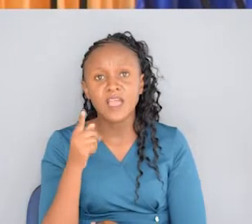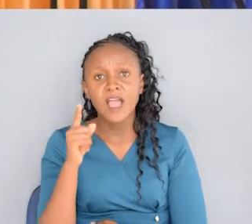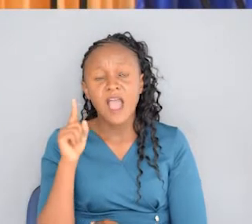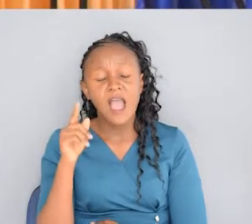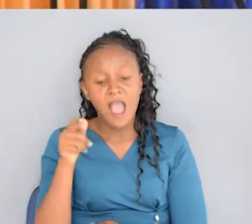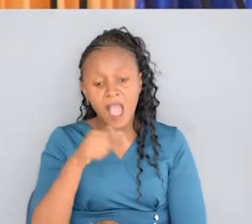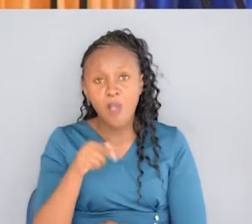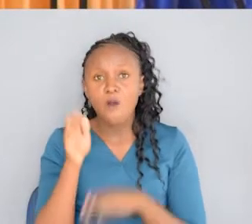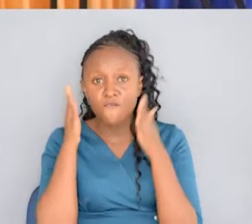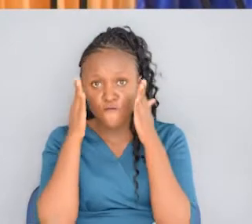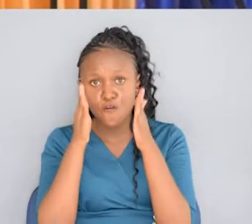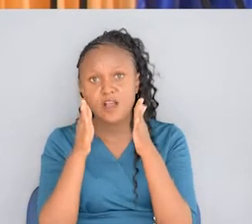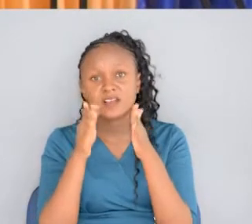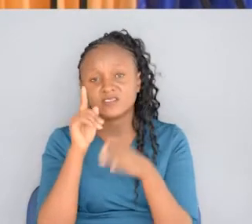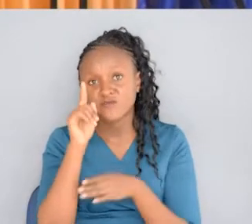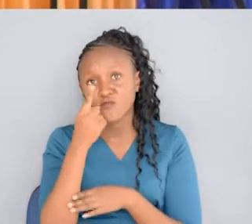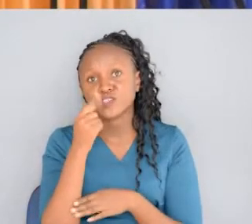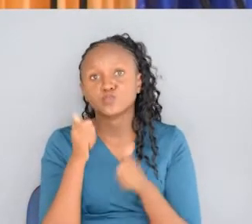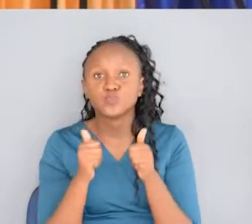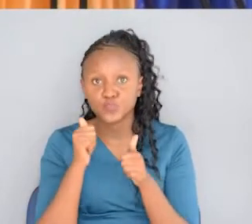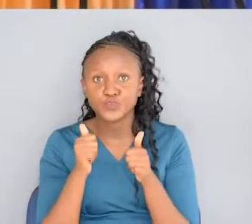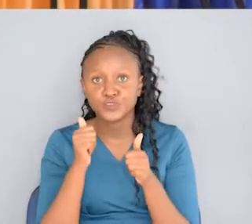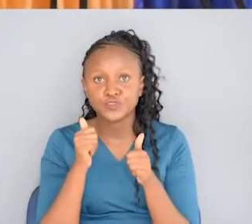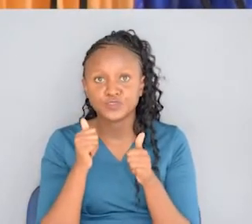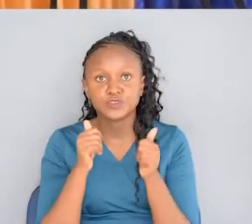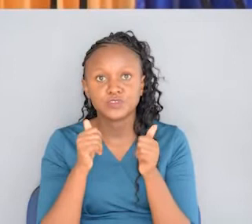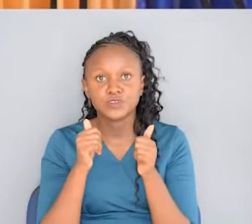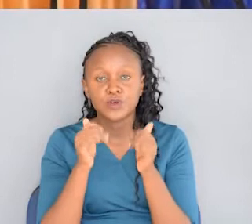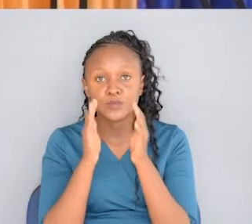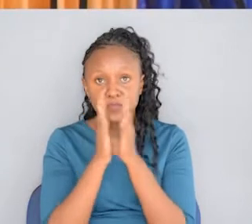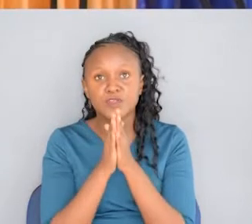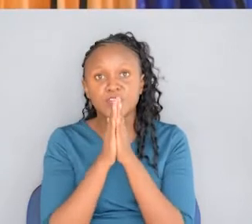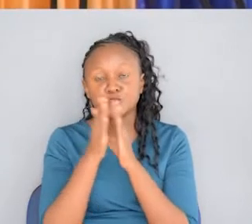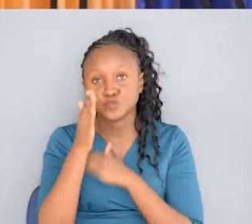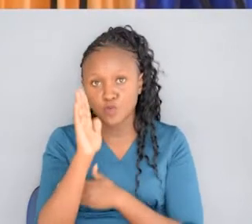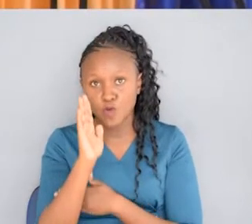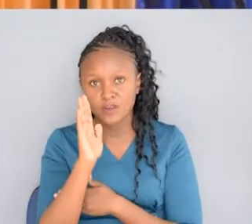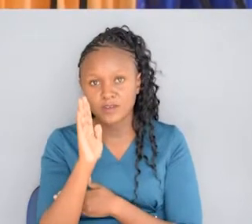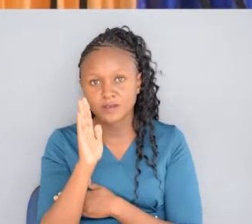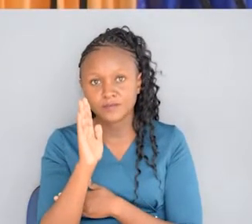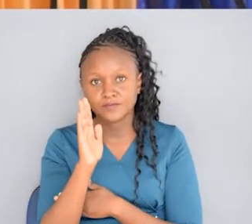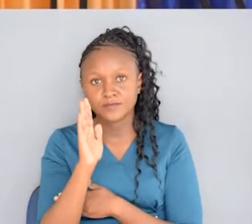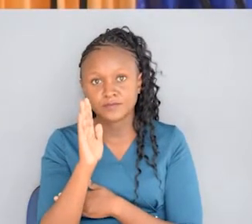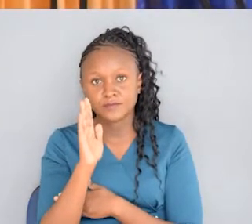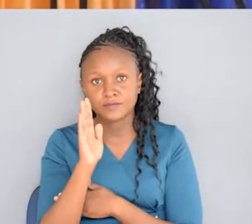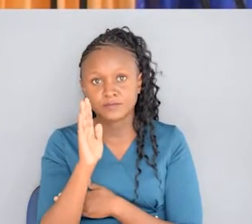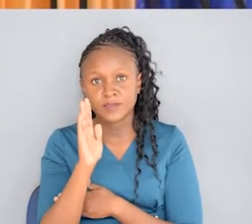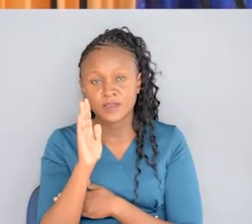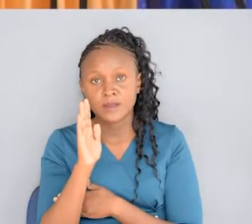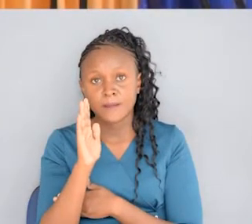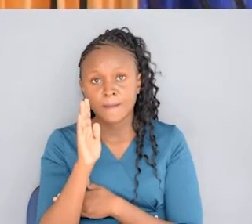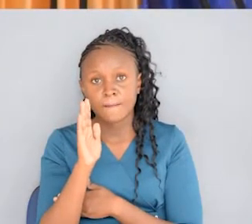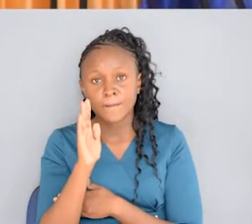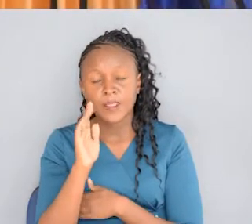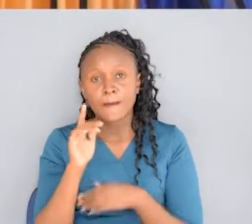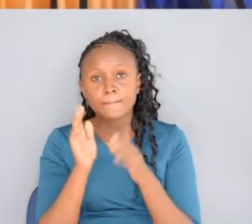are, that should be primary. You know, they are important, yes, but they, in order of priority, our communion